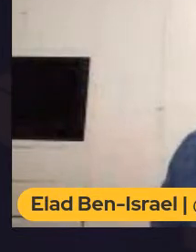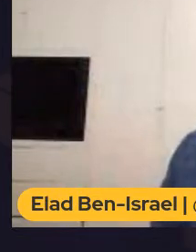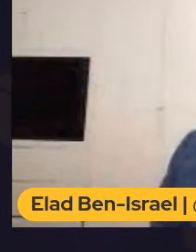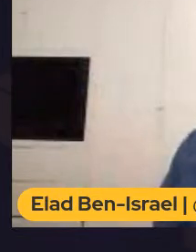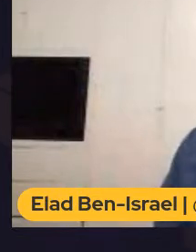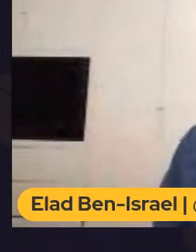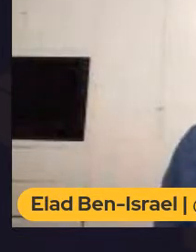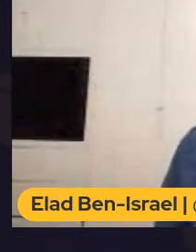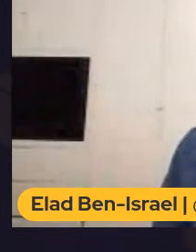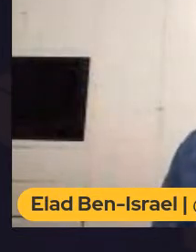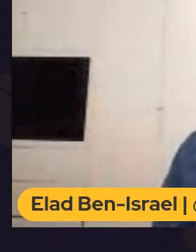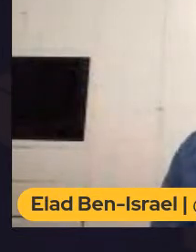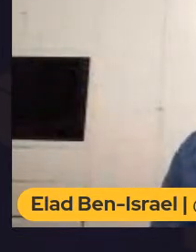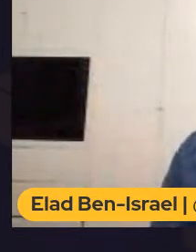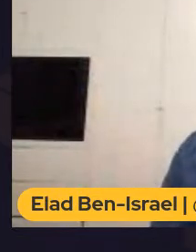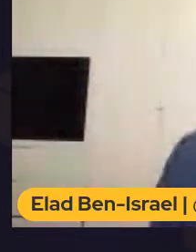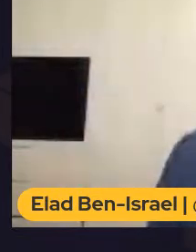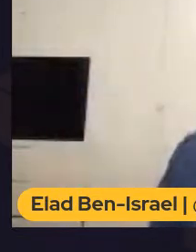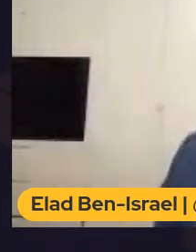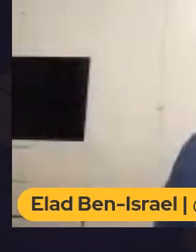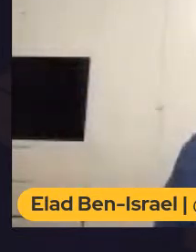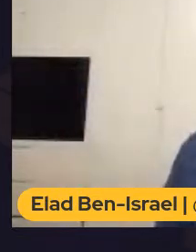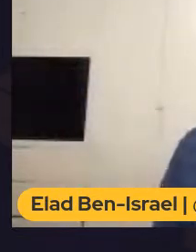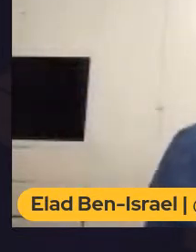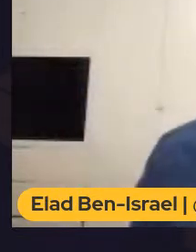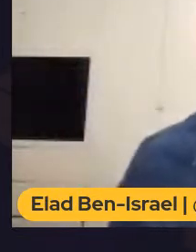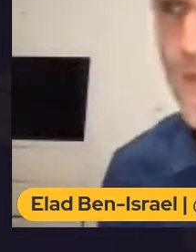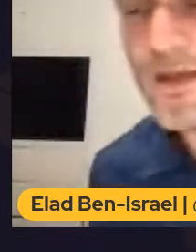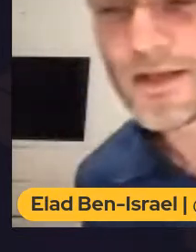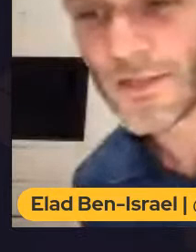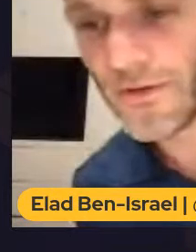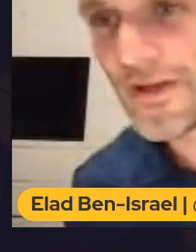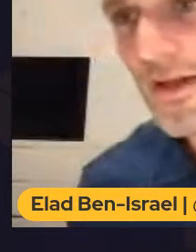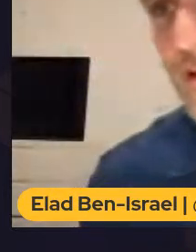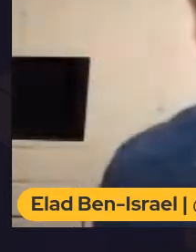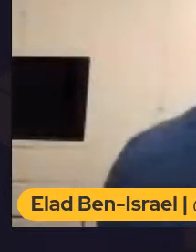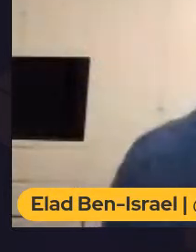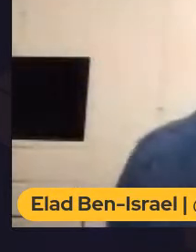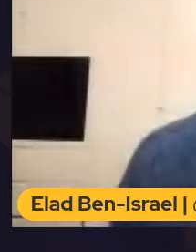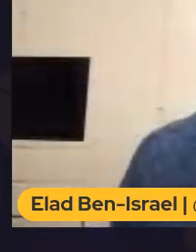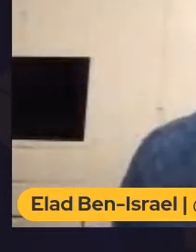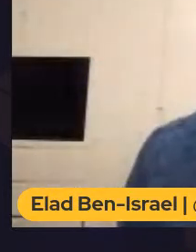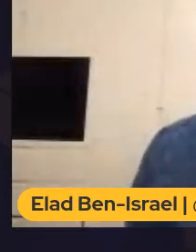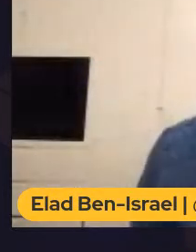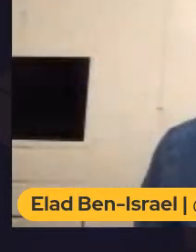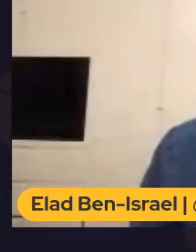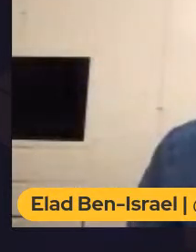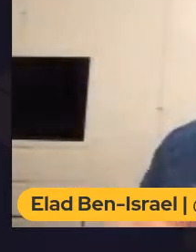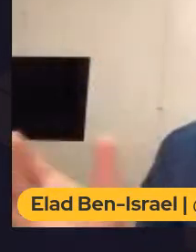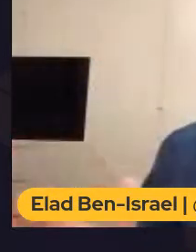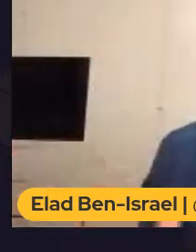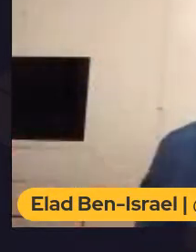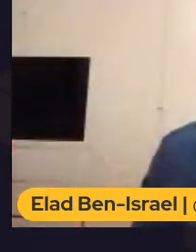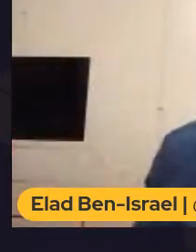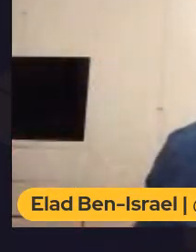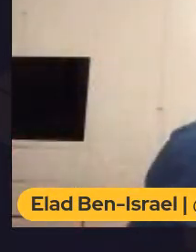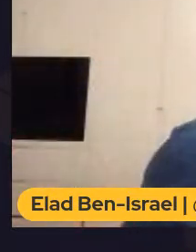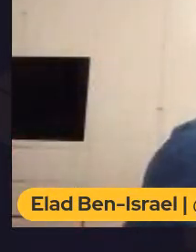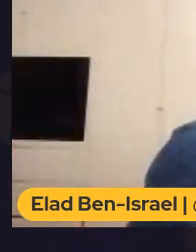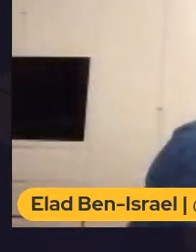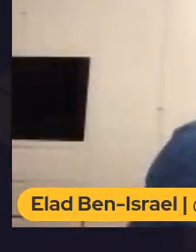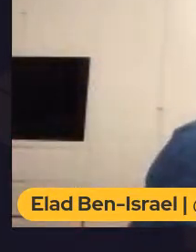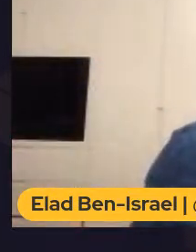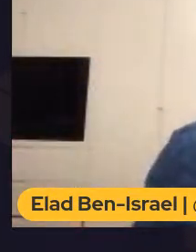you guys are all doing this this time. Okay, so we've got a few more minutes. I'm gonna not take too